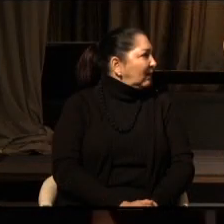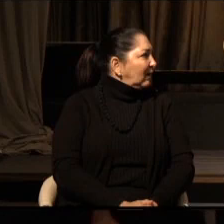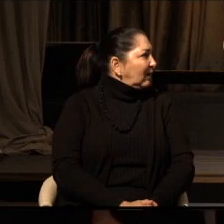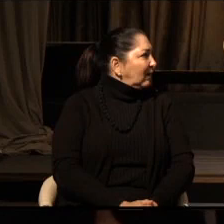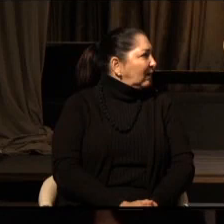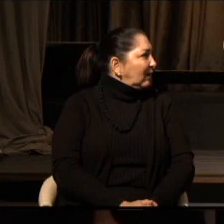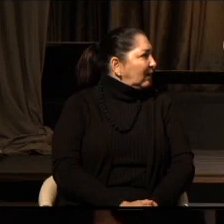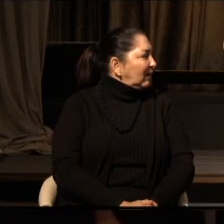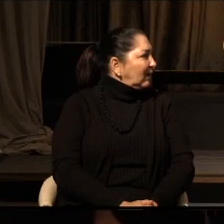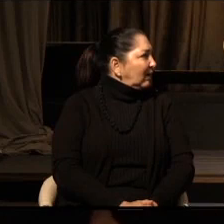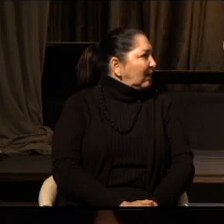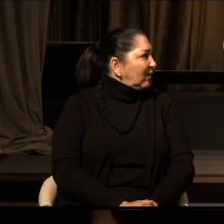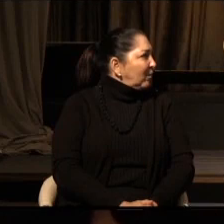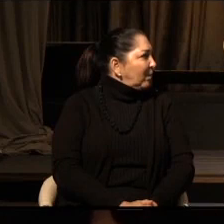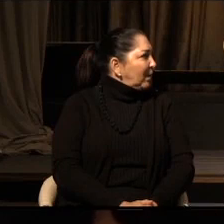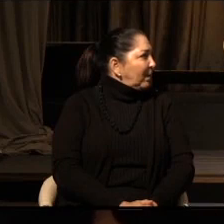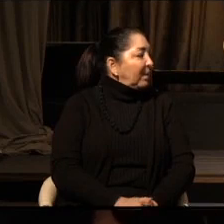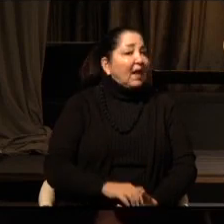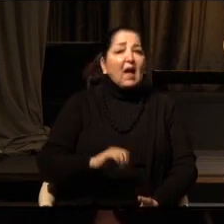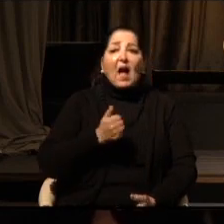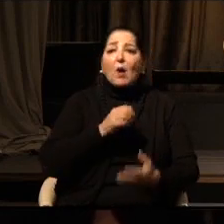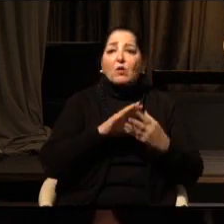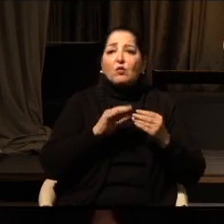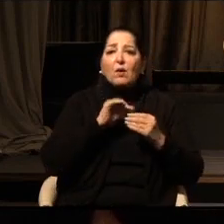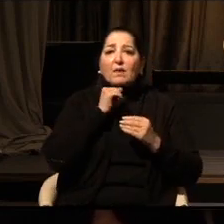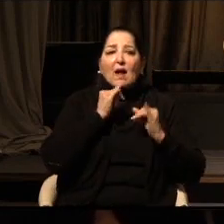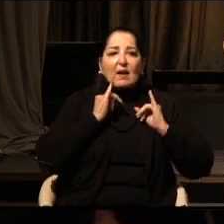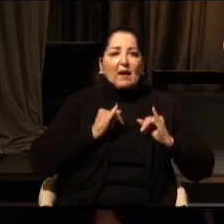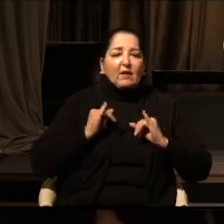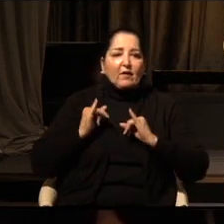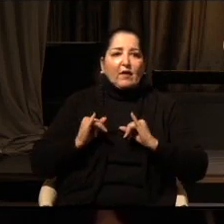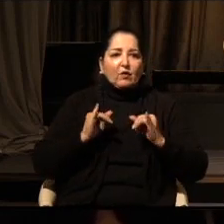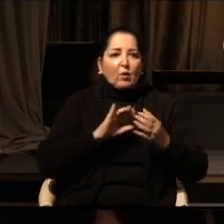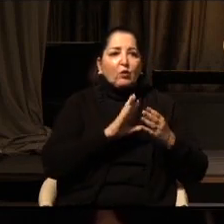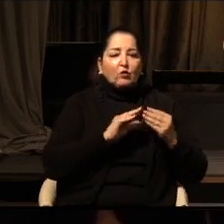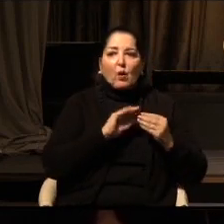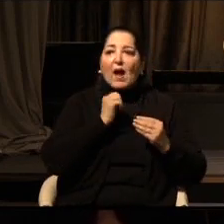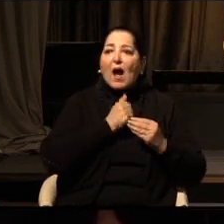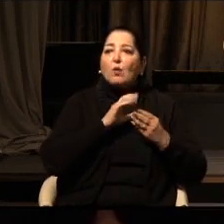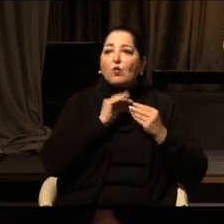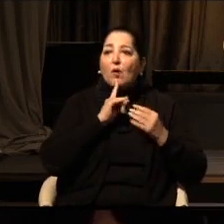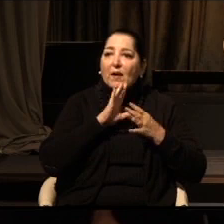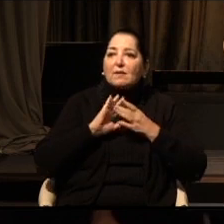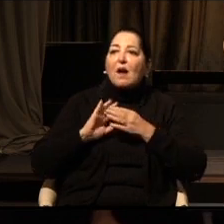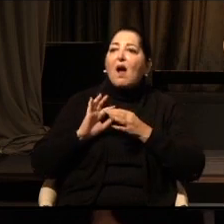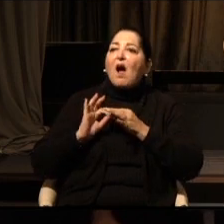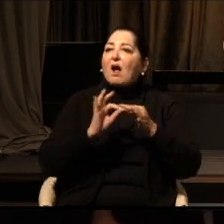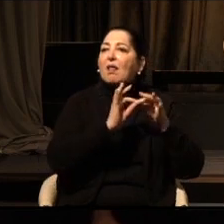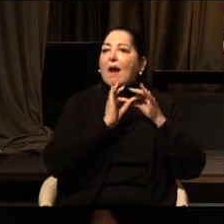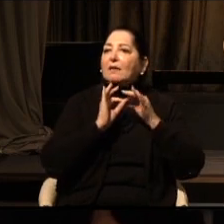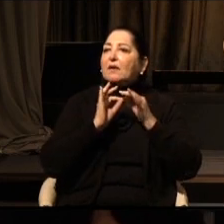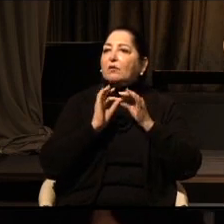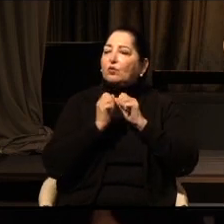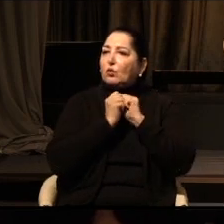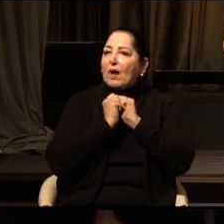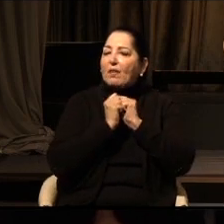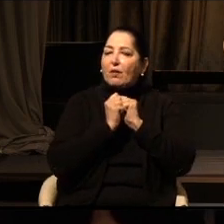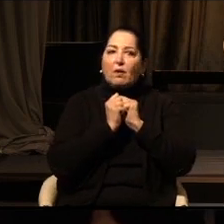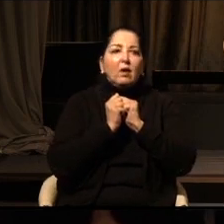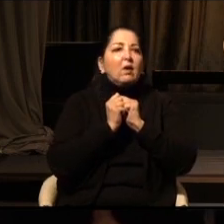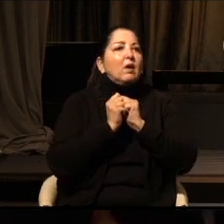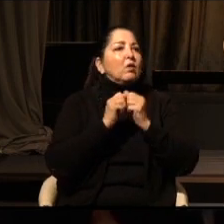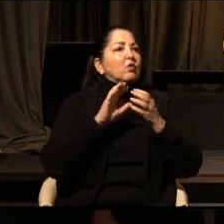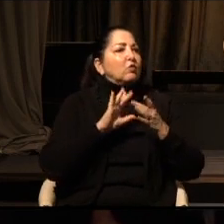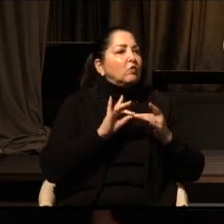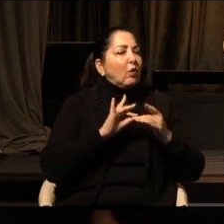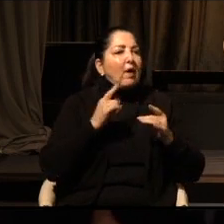So our story isn't an individual story, but rather a collective story, and a story that is woven with not only